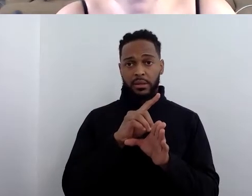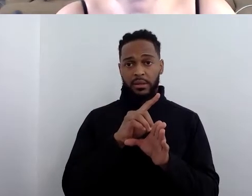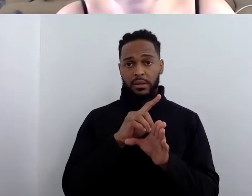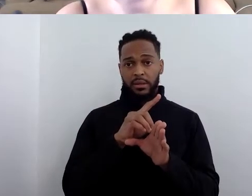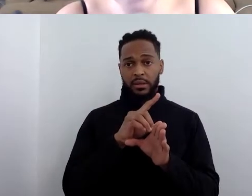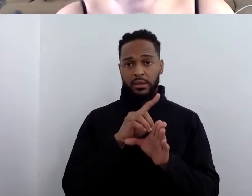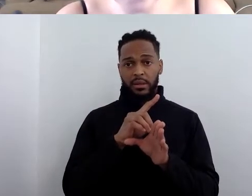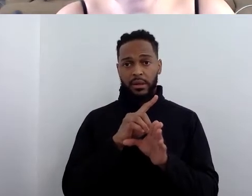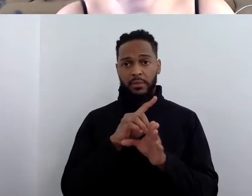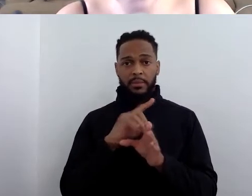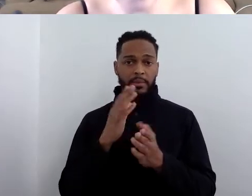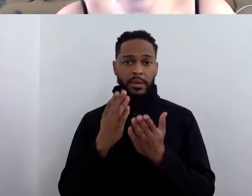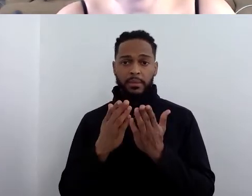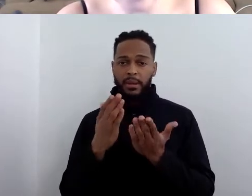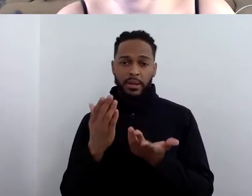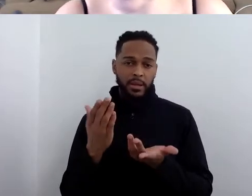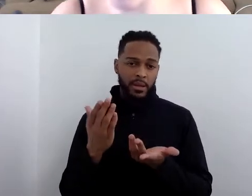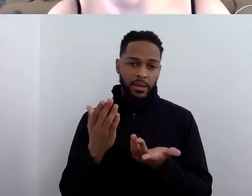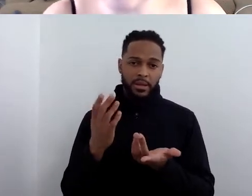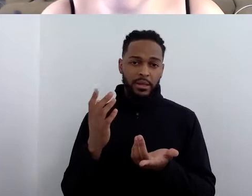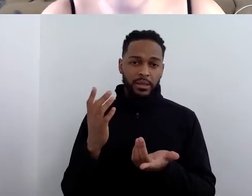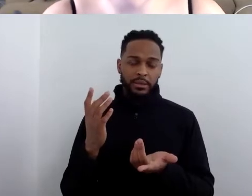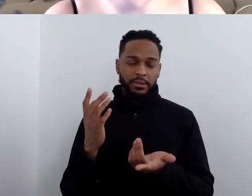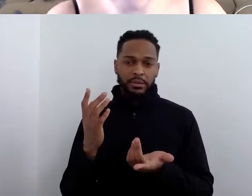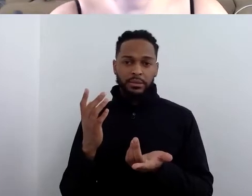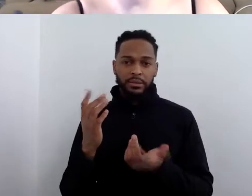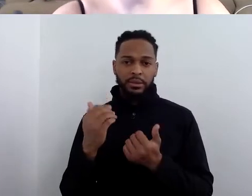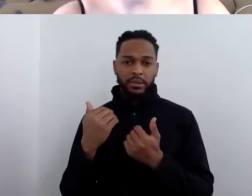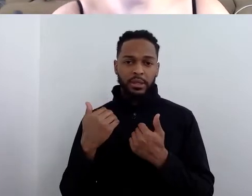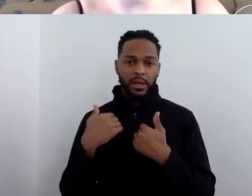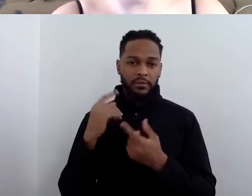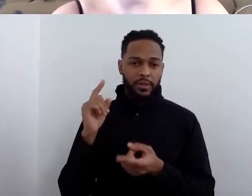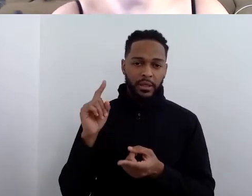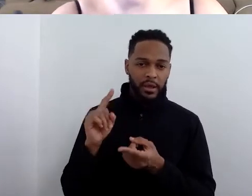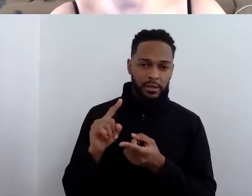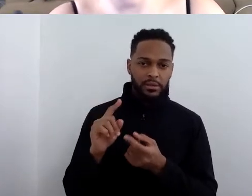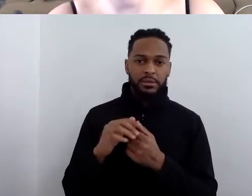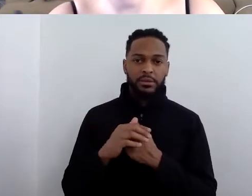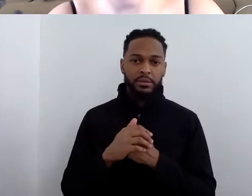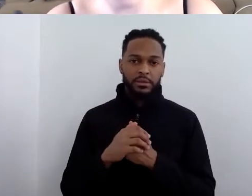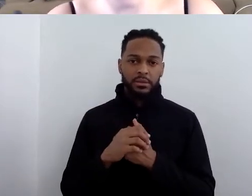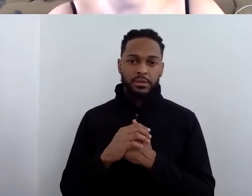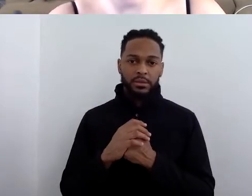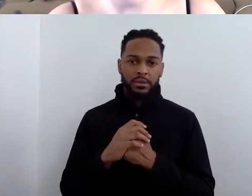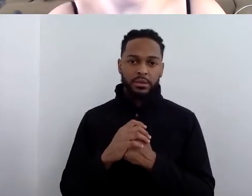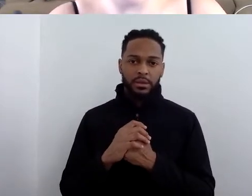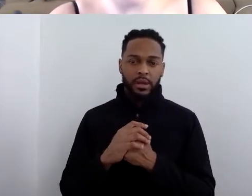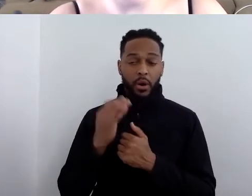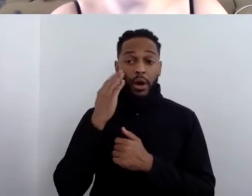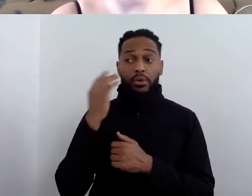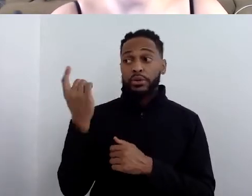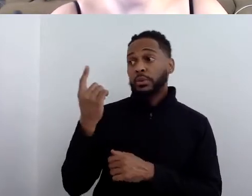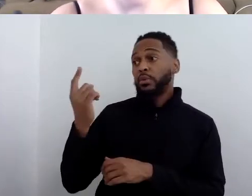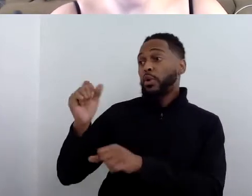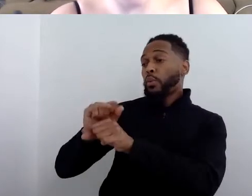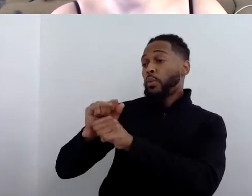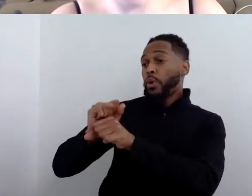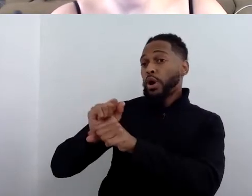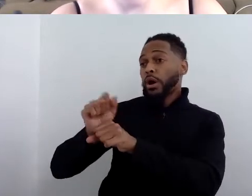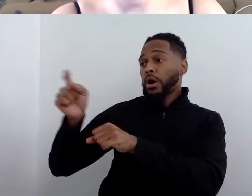And so that's also part of the problem. It's not like we can be like, oh, hey, I know Johnny that works down the hall, you know, speaks